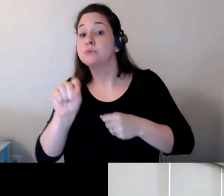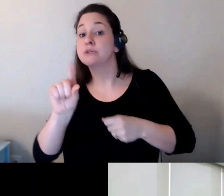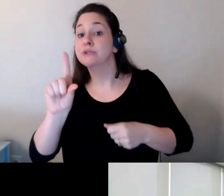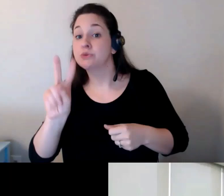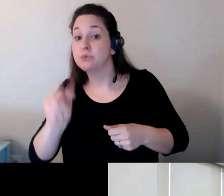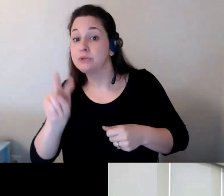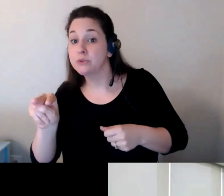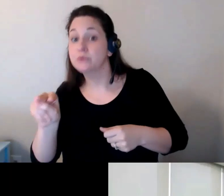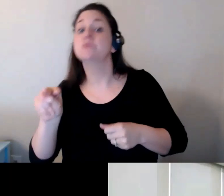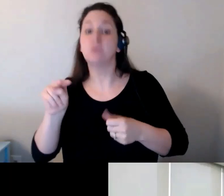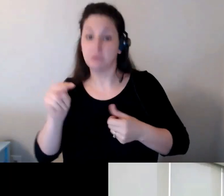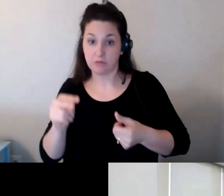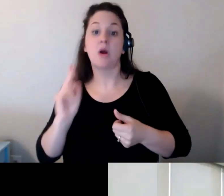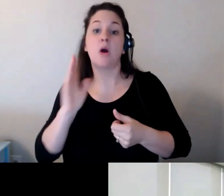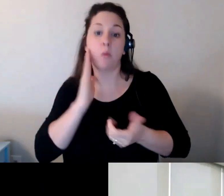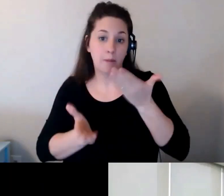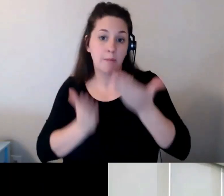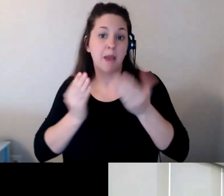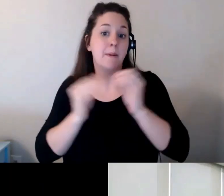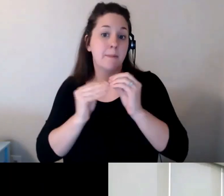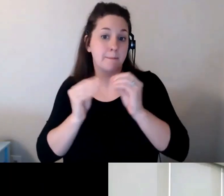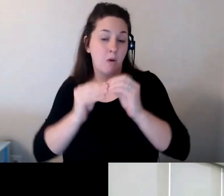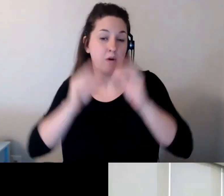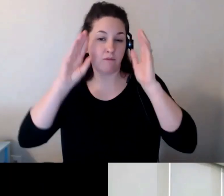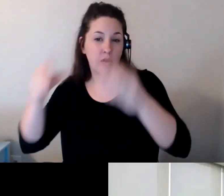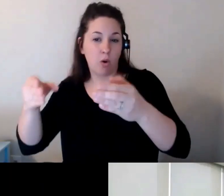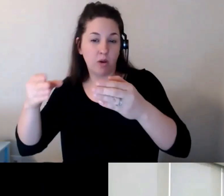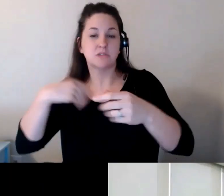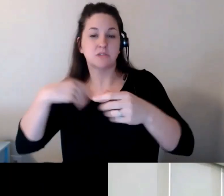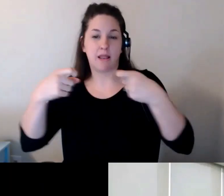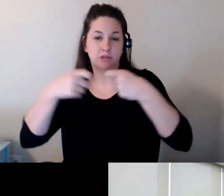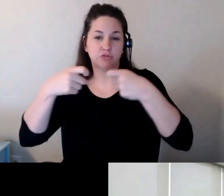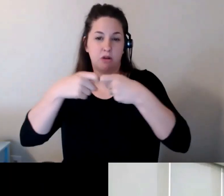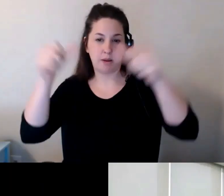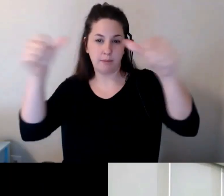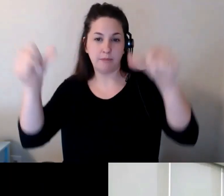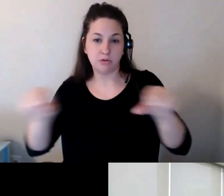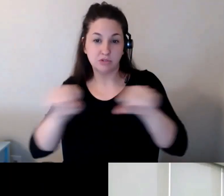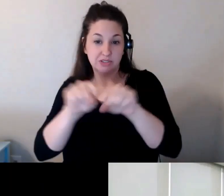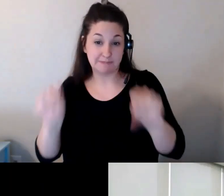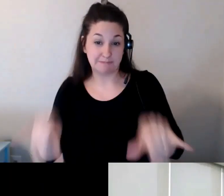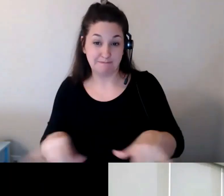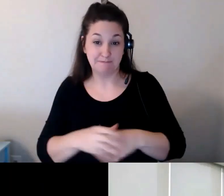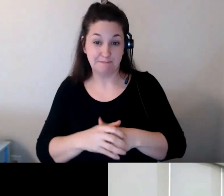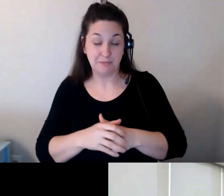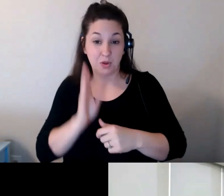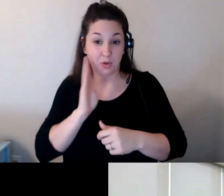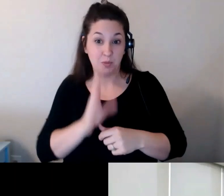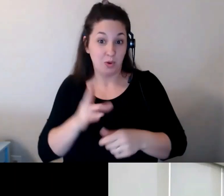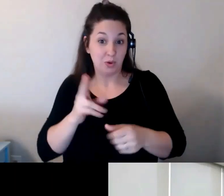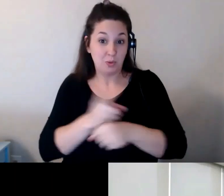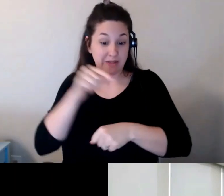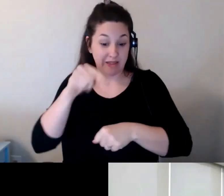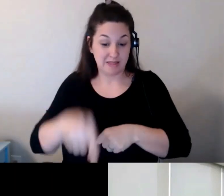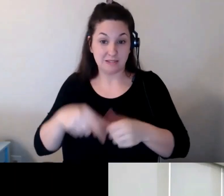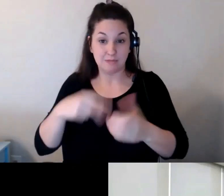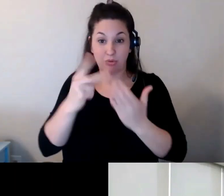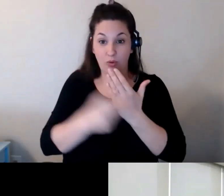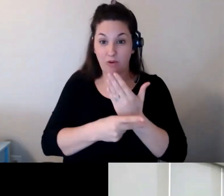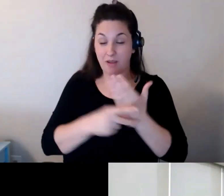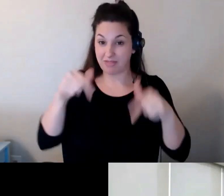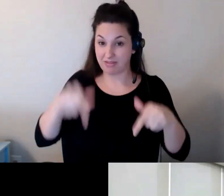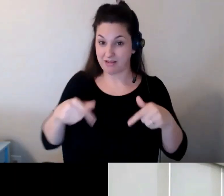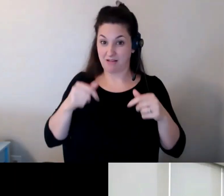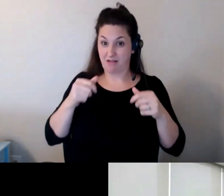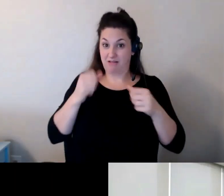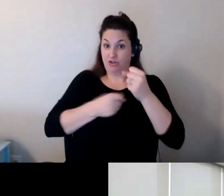towards an electronic poster system. And this will be the system that we'll be using. So you're going to get a great opportunity this year to try it